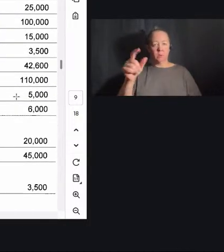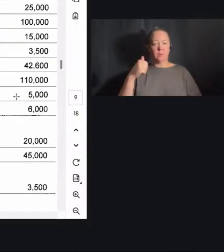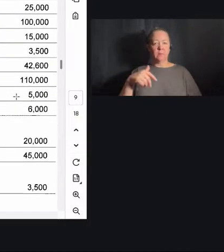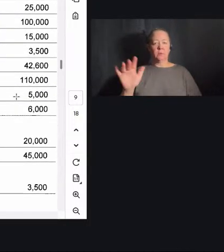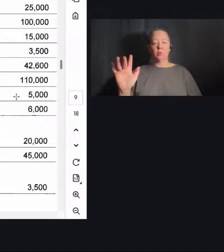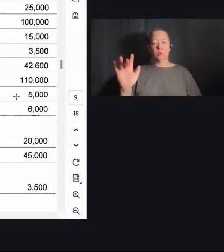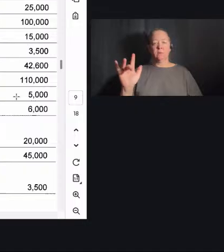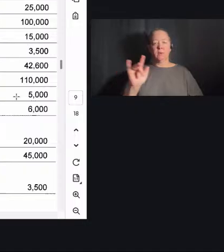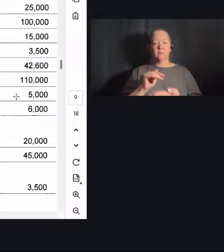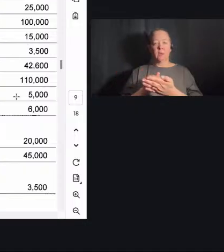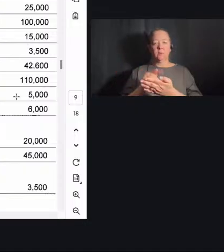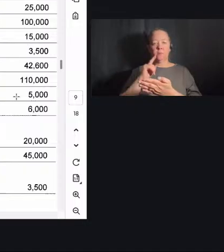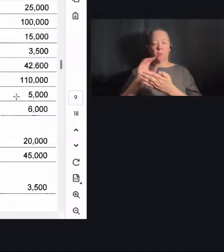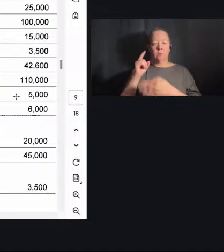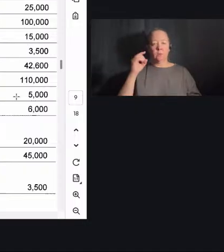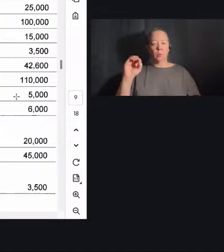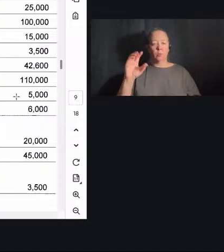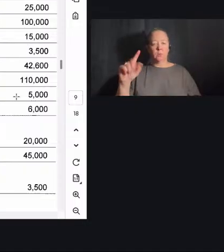for overtime.